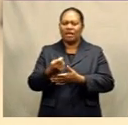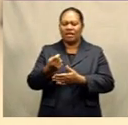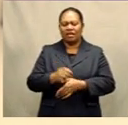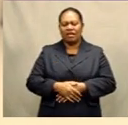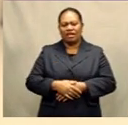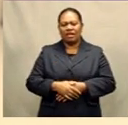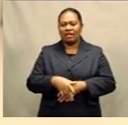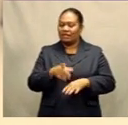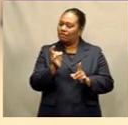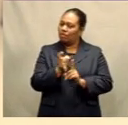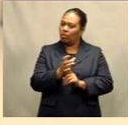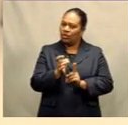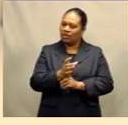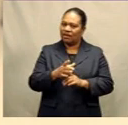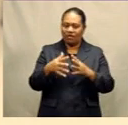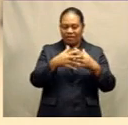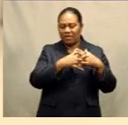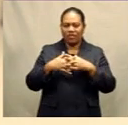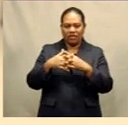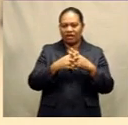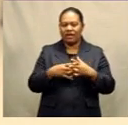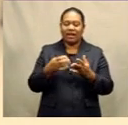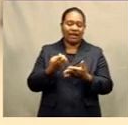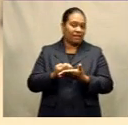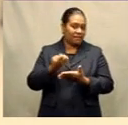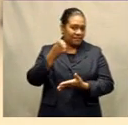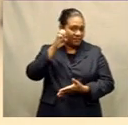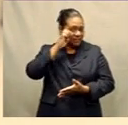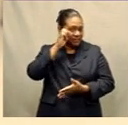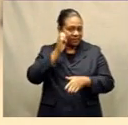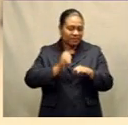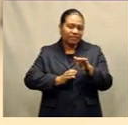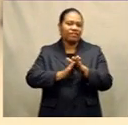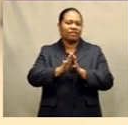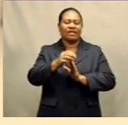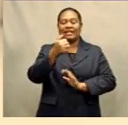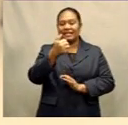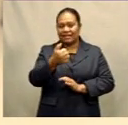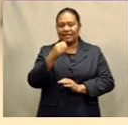key focus. Economists are expecting an increase of